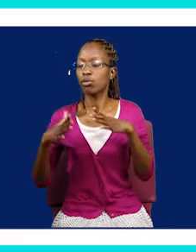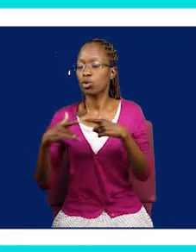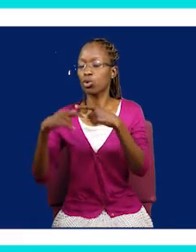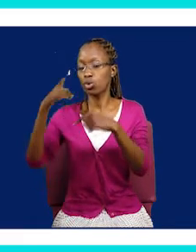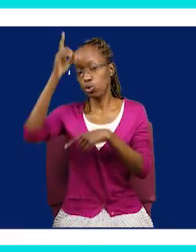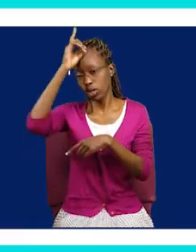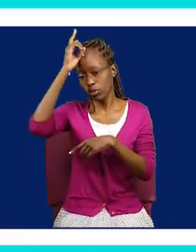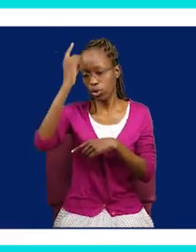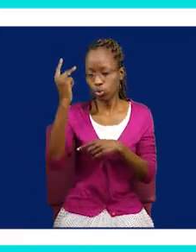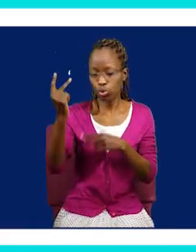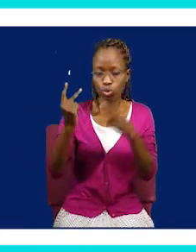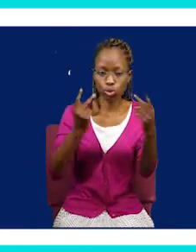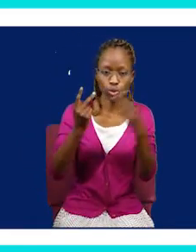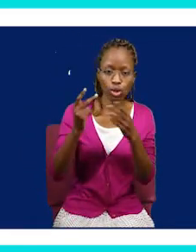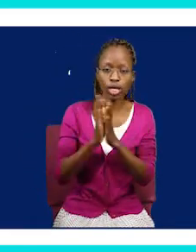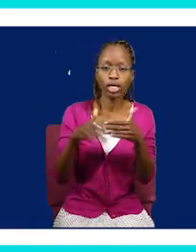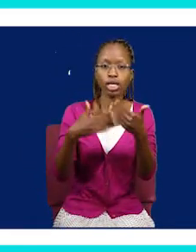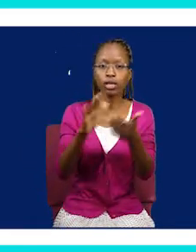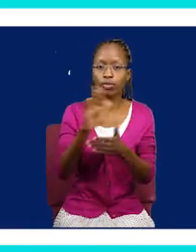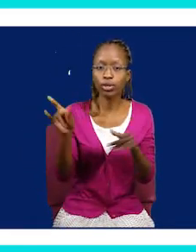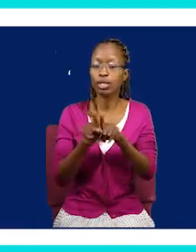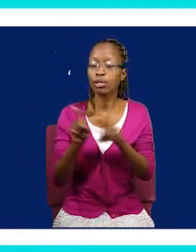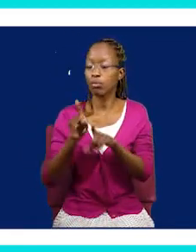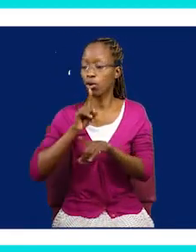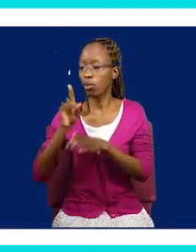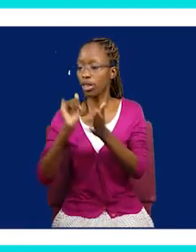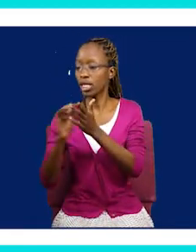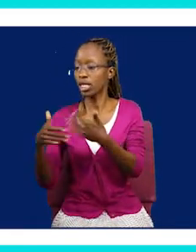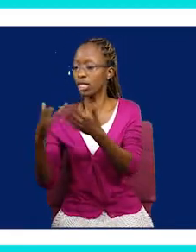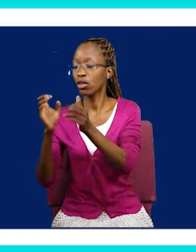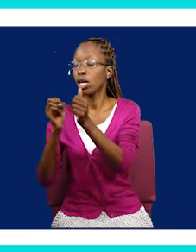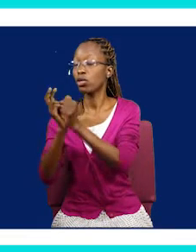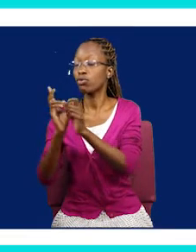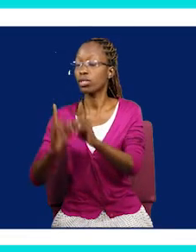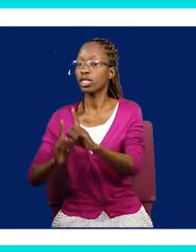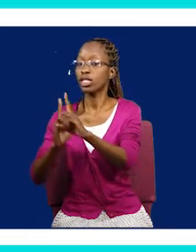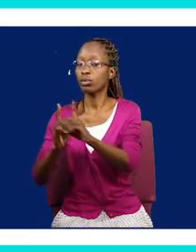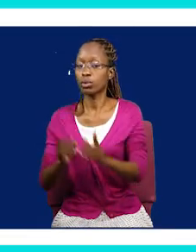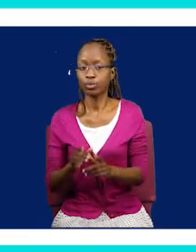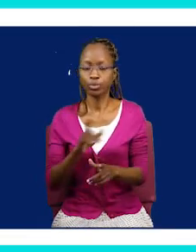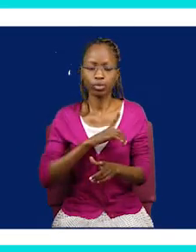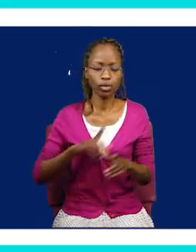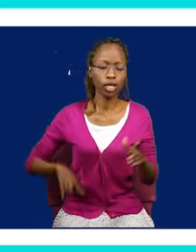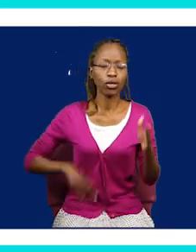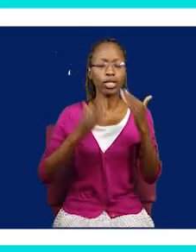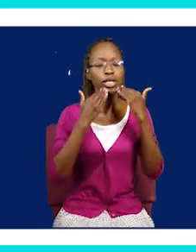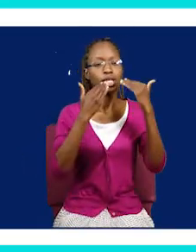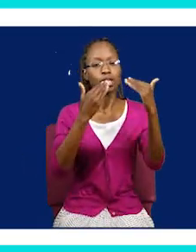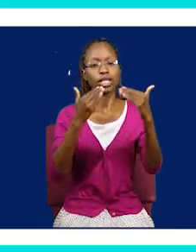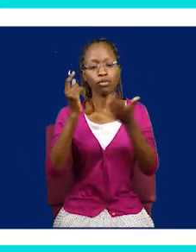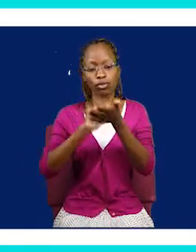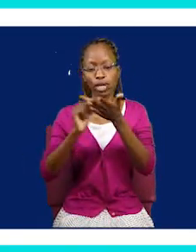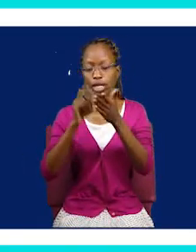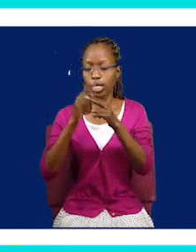villages, two by two, and he gave them the same commands that he gave the 12 disciples. Lord, thank you for writing